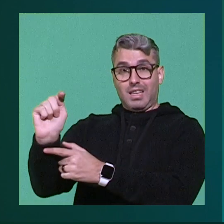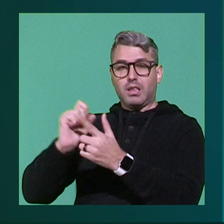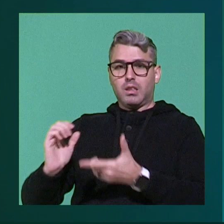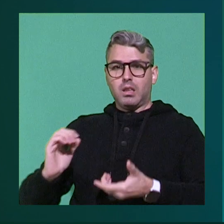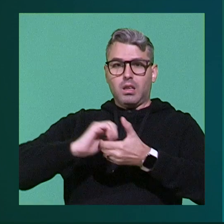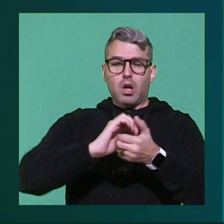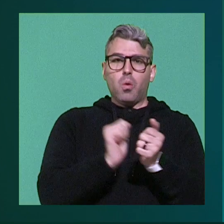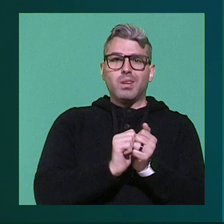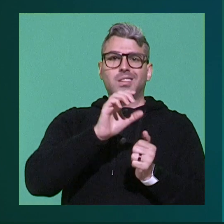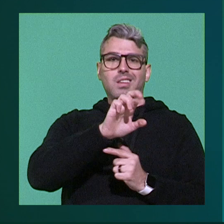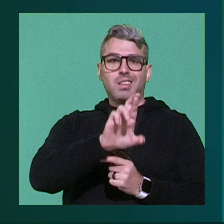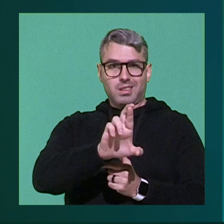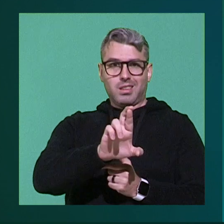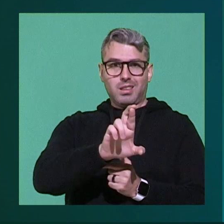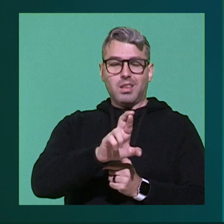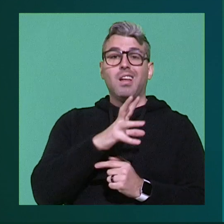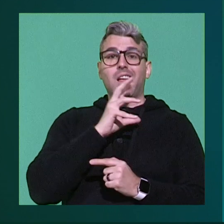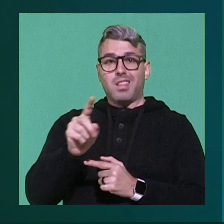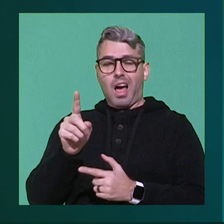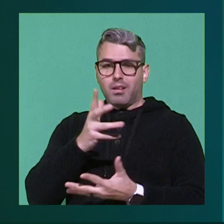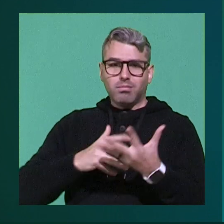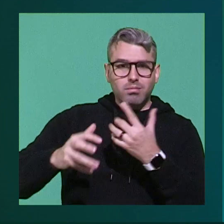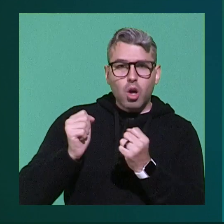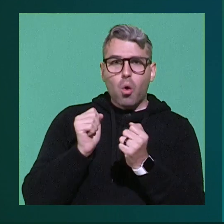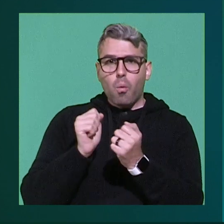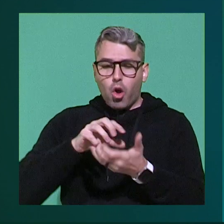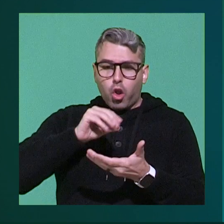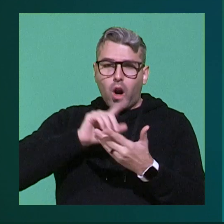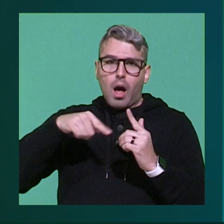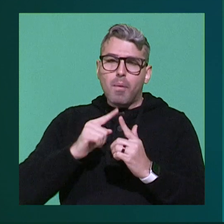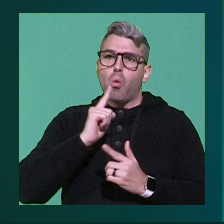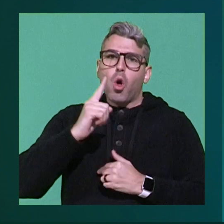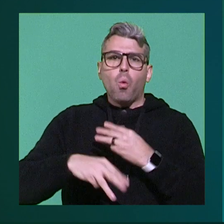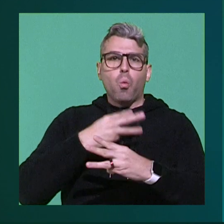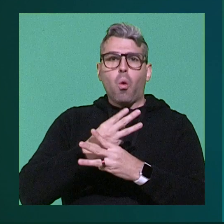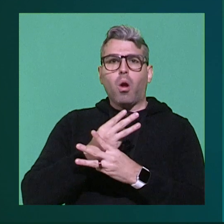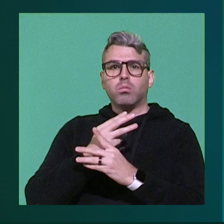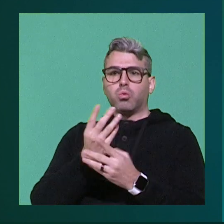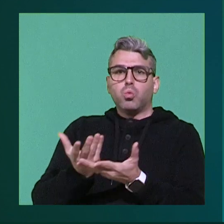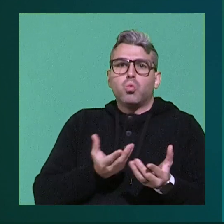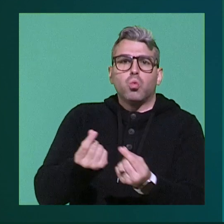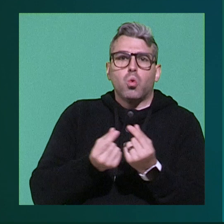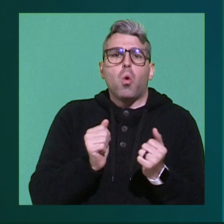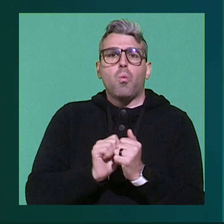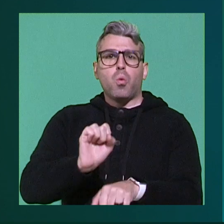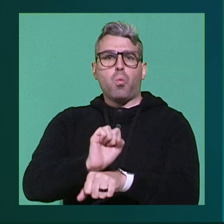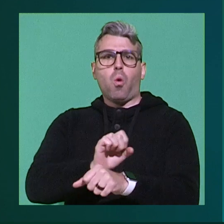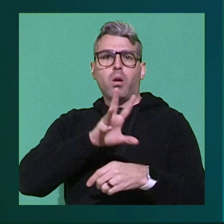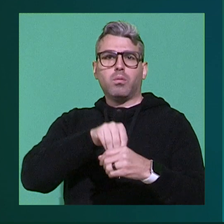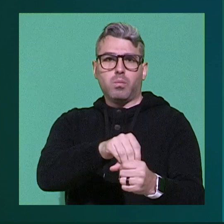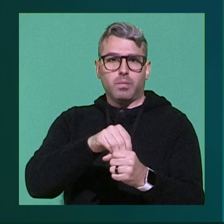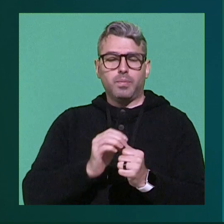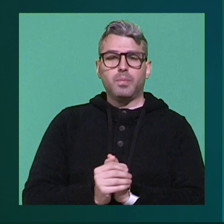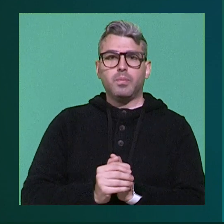partnership between CRC and Ford. It combines hands-on classroom learning with real-world application of those skills at the